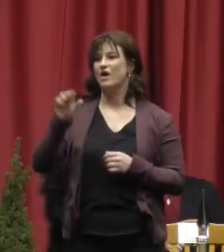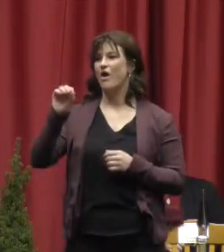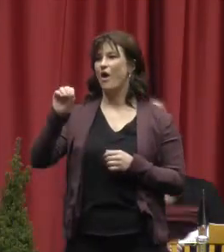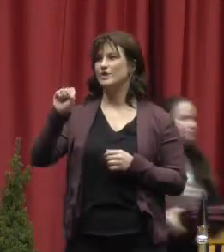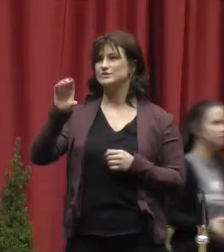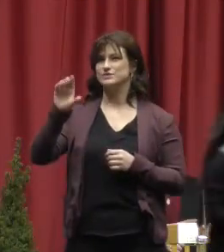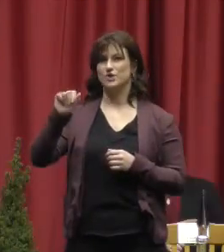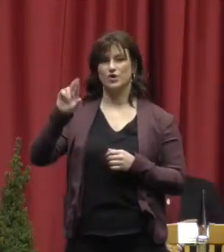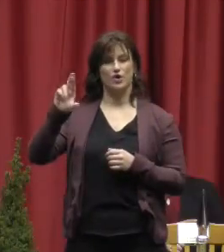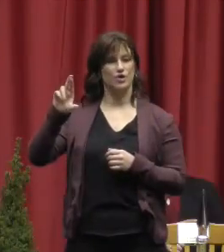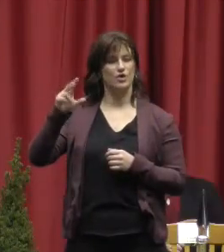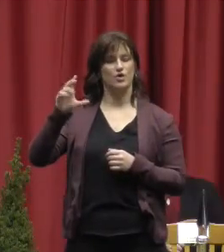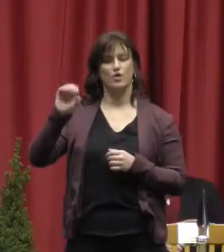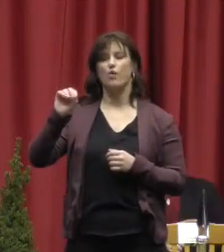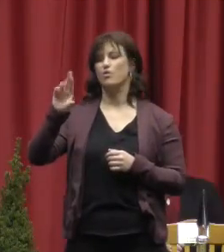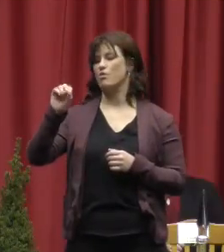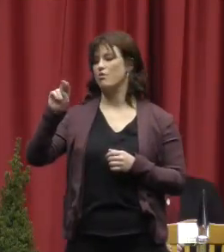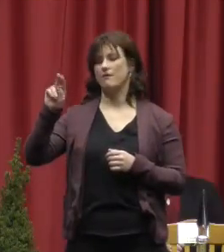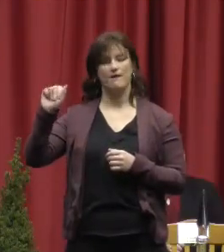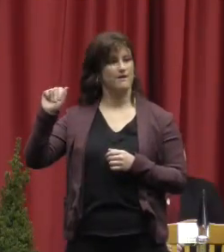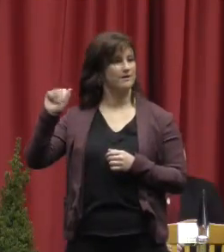Oscar Corona.